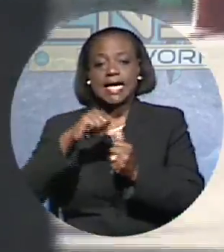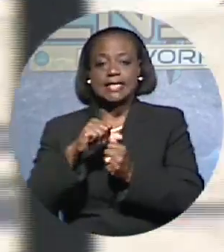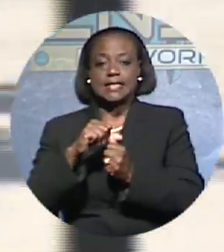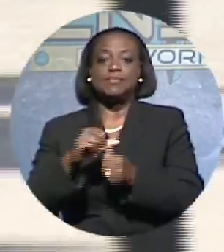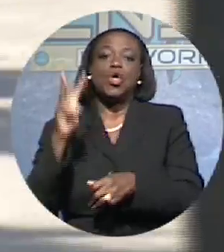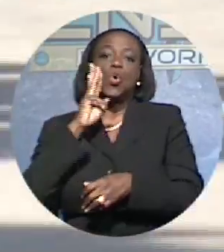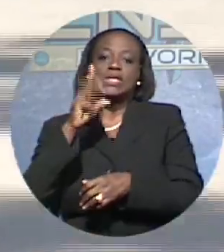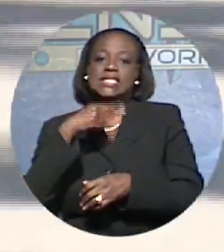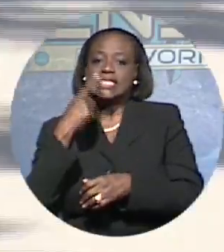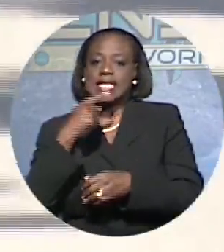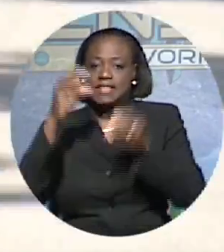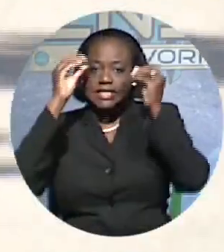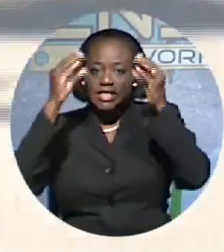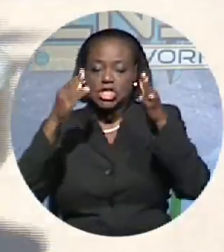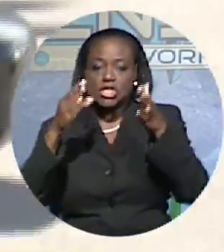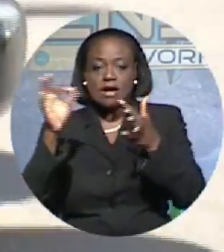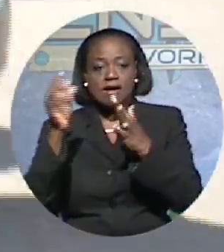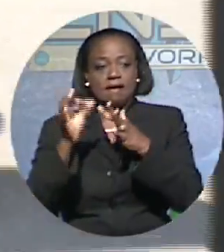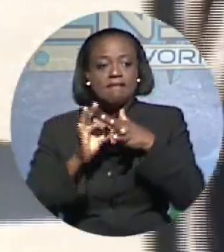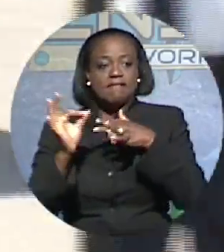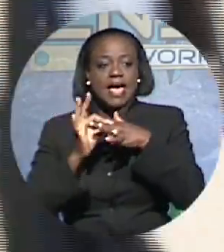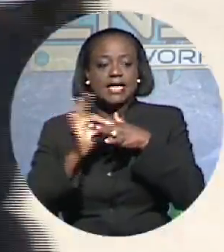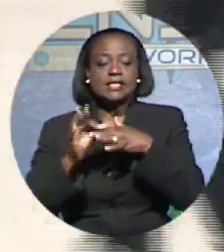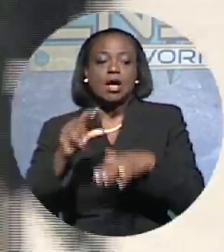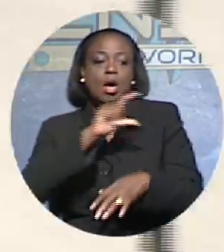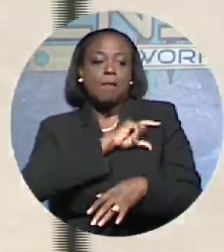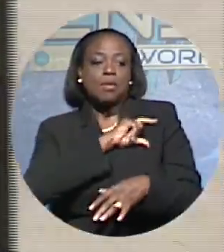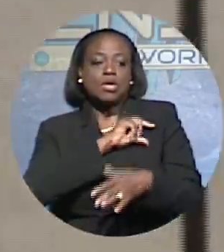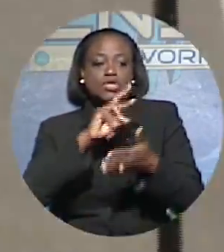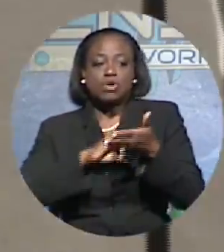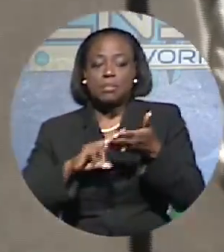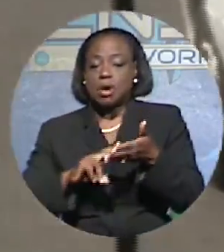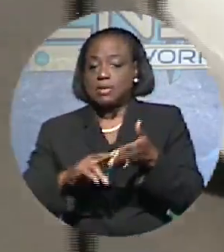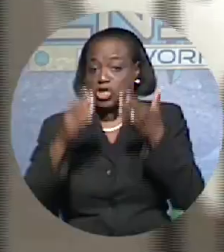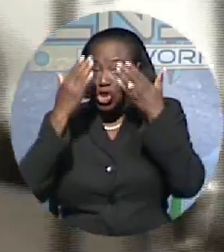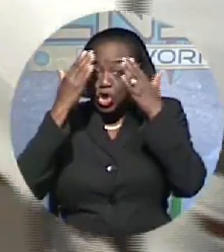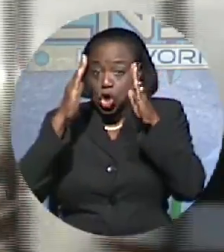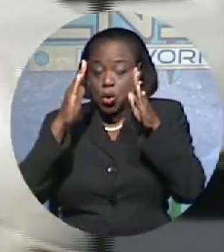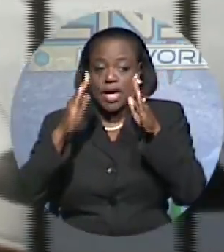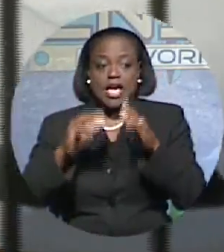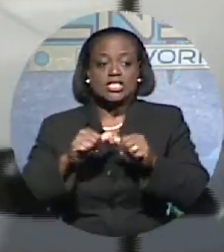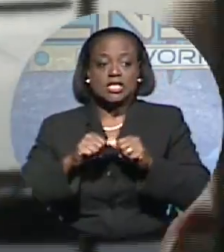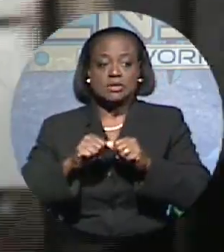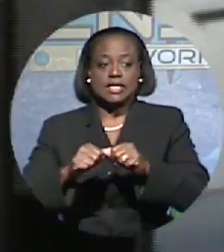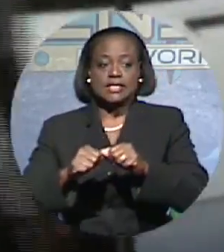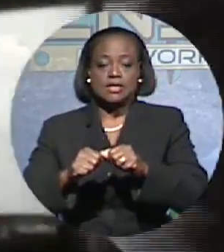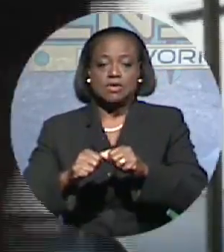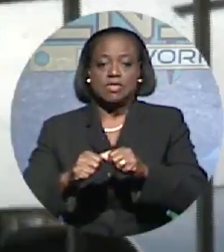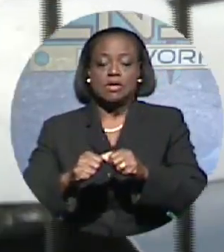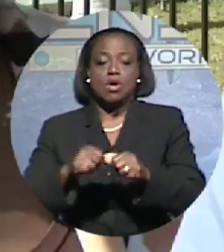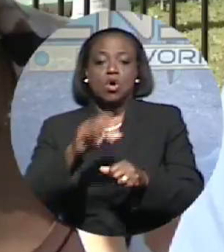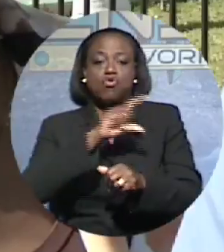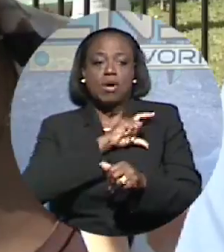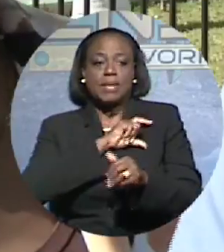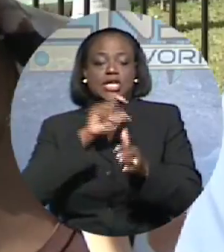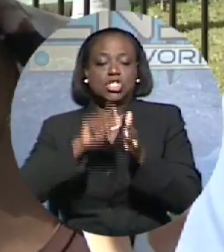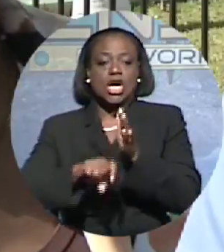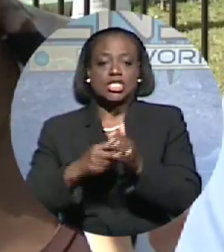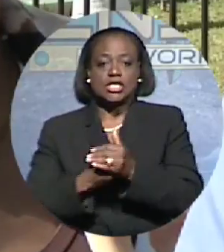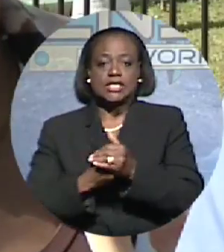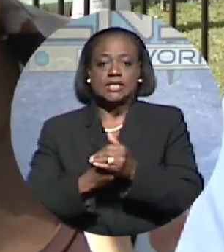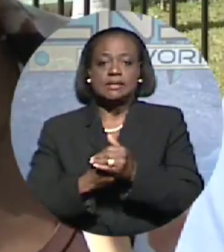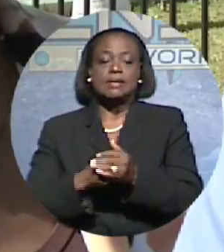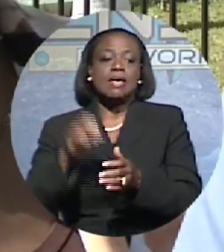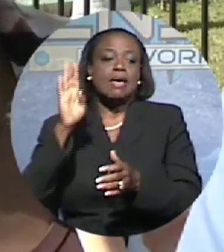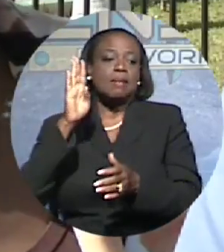confirmed that the teacher filed a police report, but she's not sure if the teacher intends to pursue criminal charges against the student. The teachers union